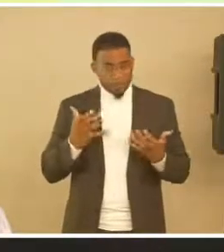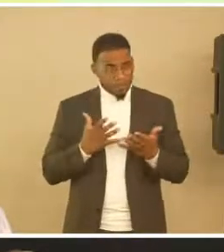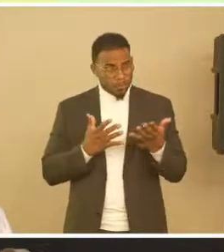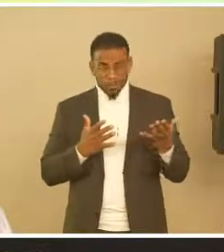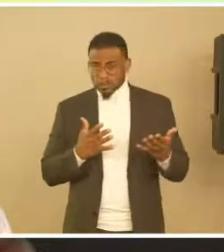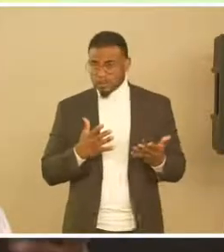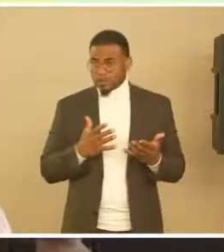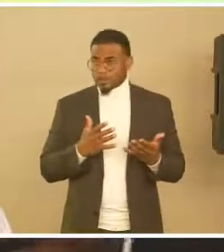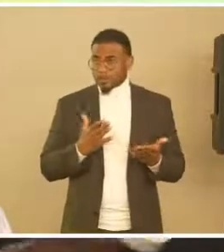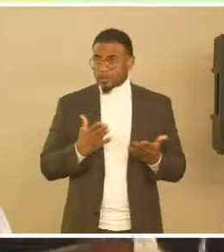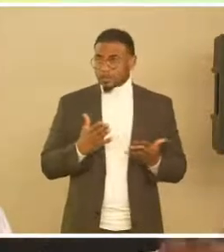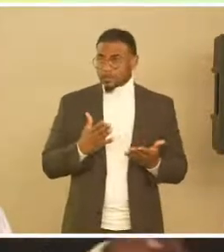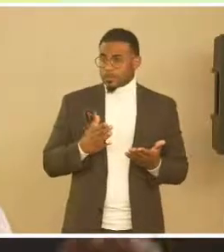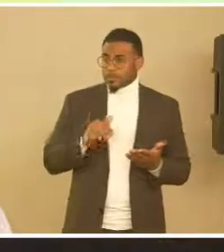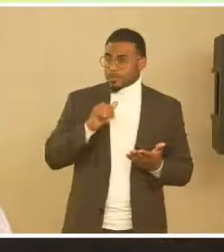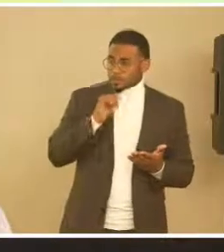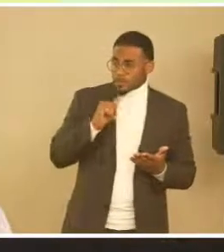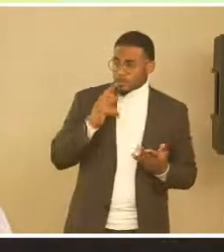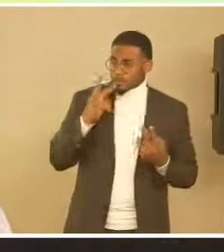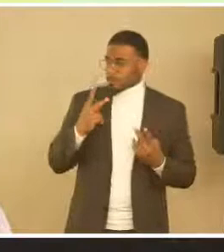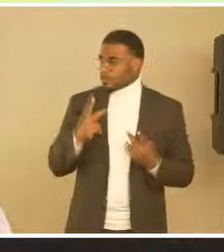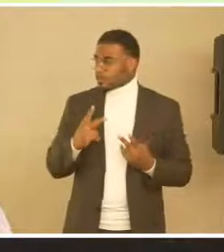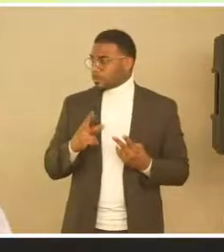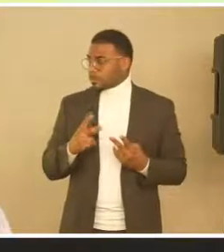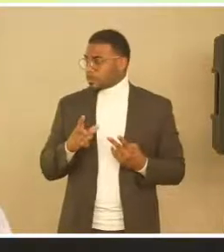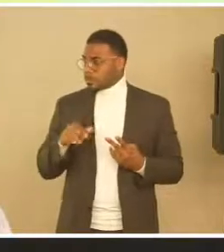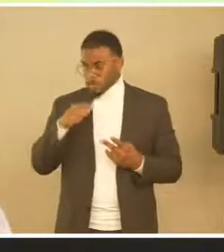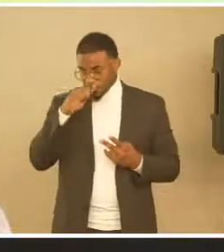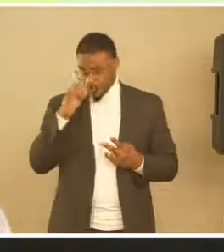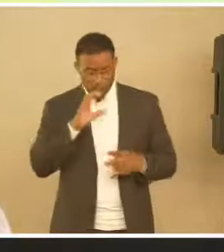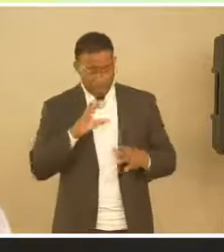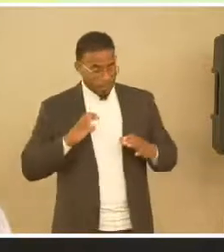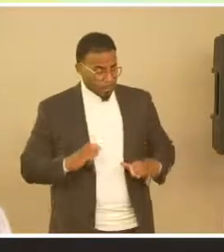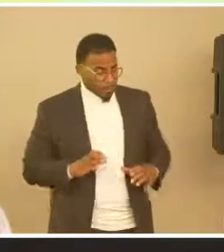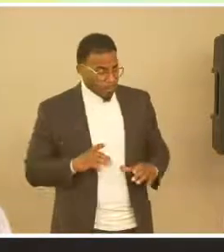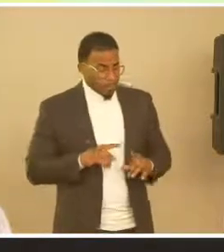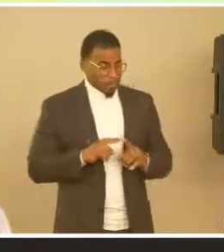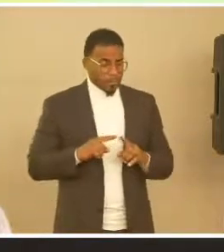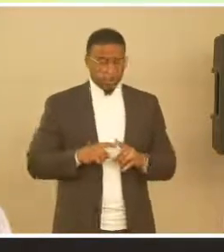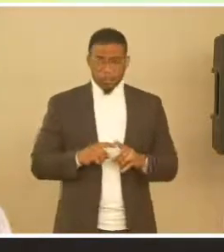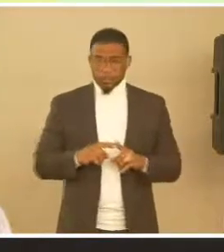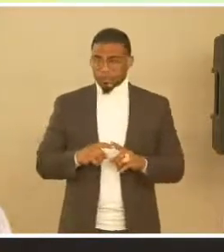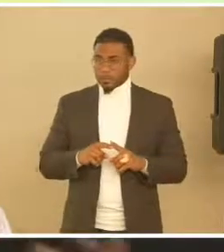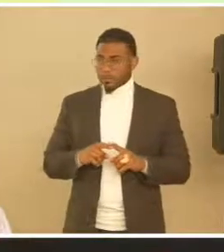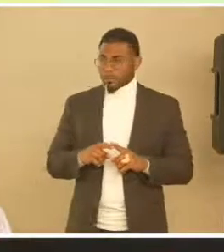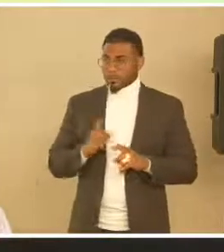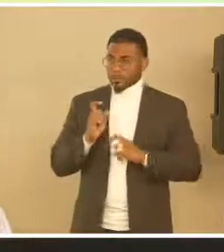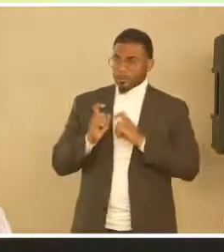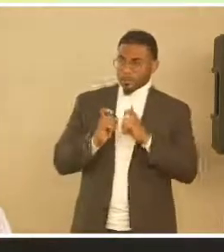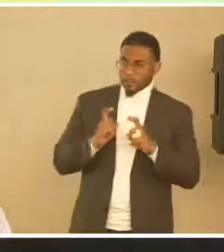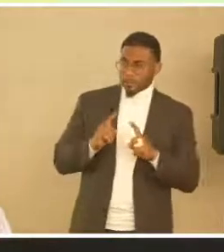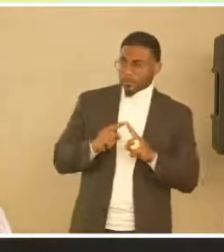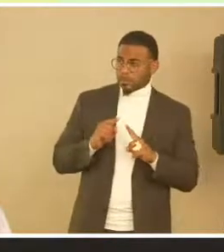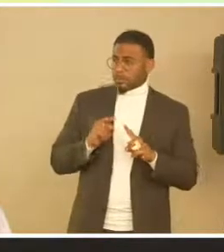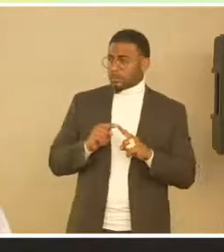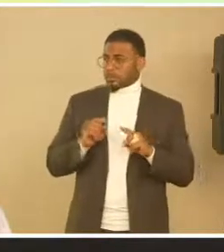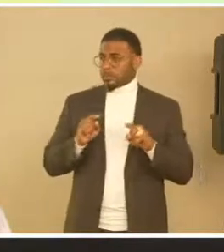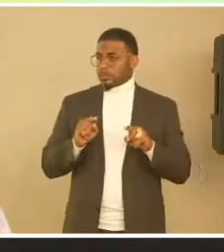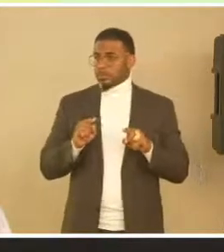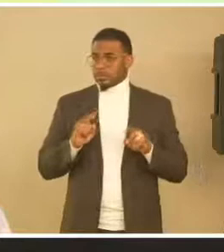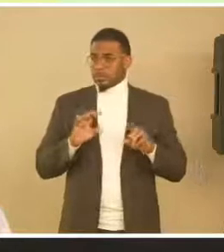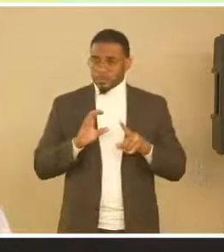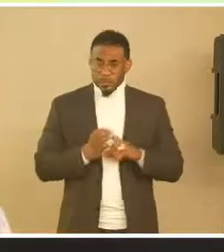audiences might not see their black citizens as contributors